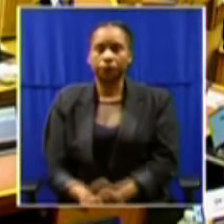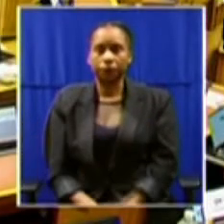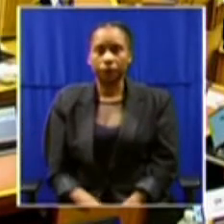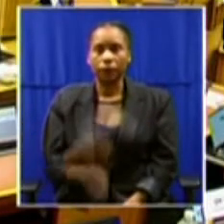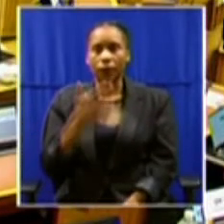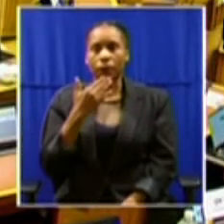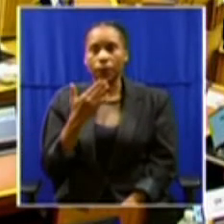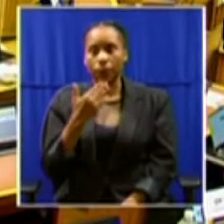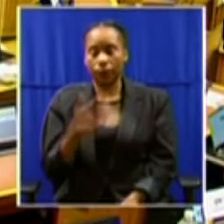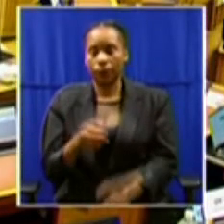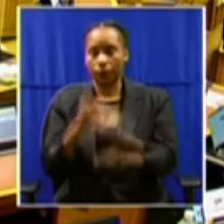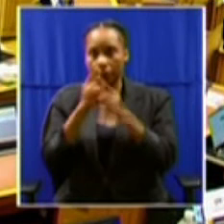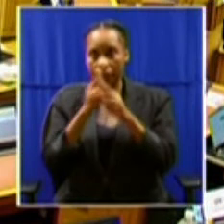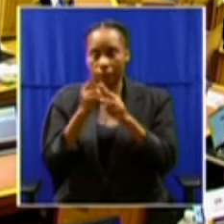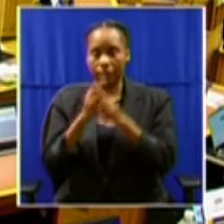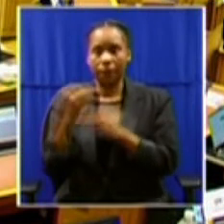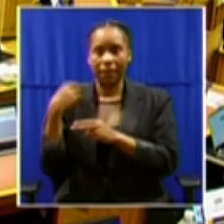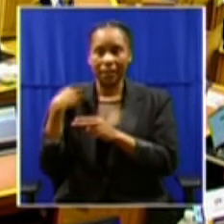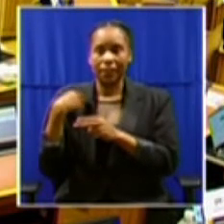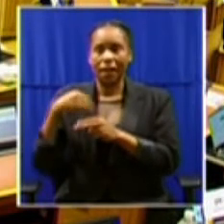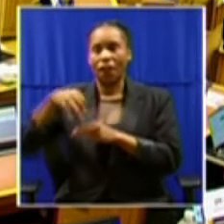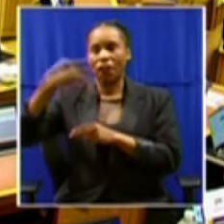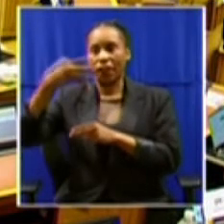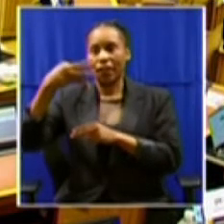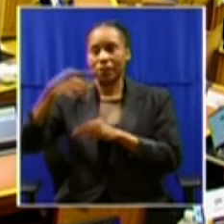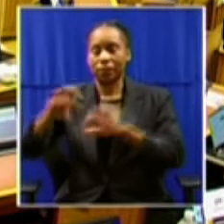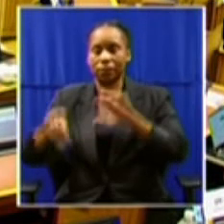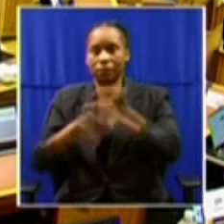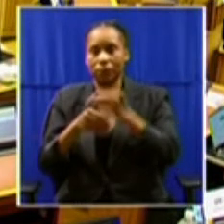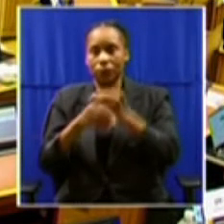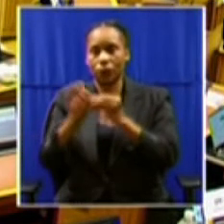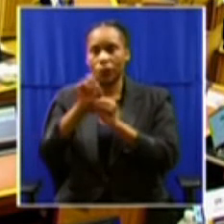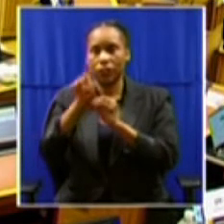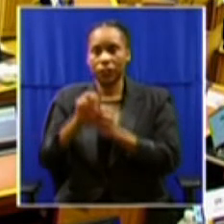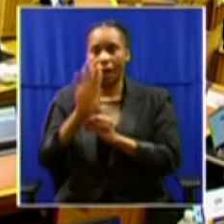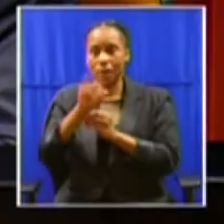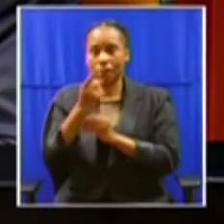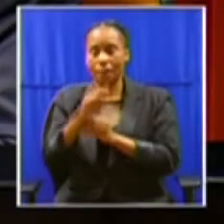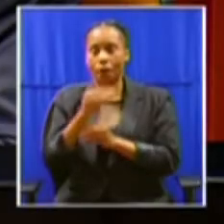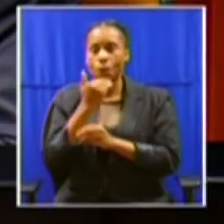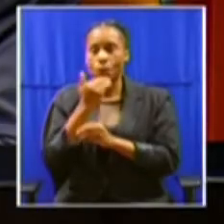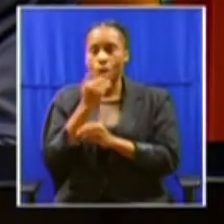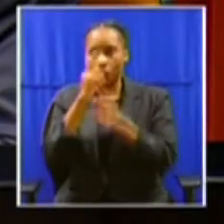Honourable Minister. The third supplementary question will be asked by the Honourable Mulder